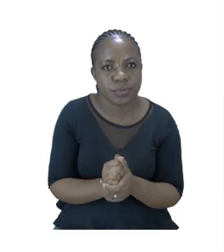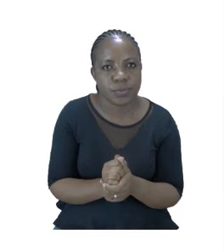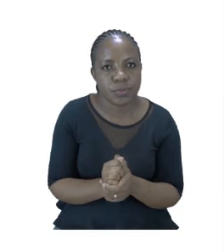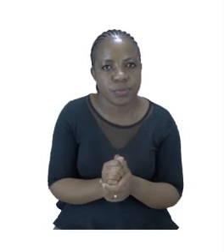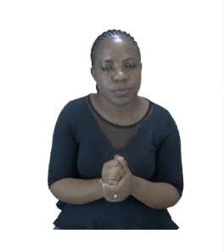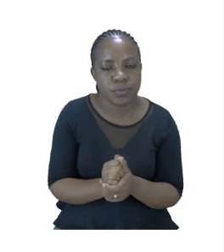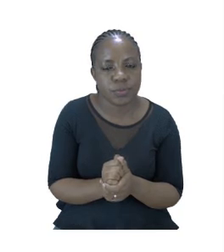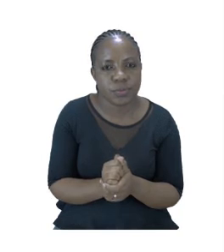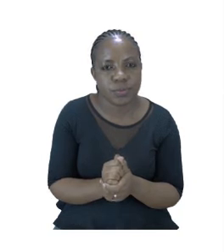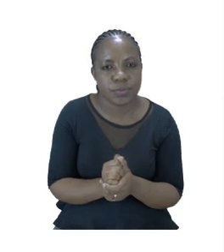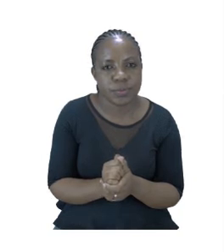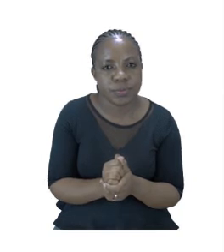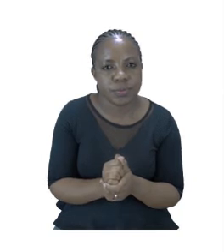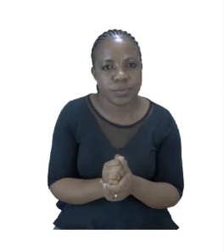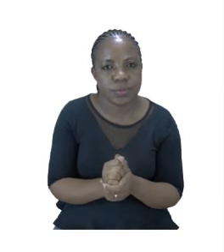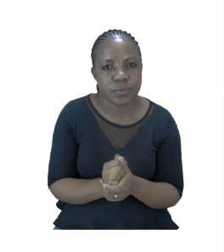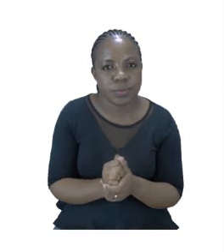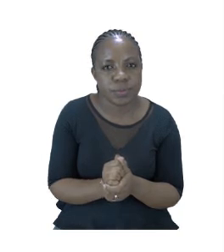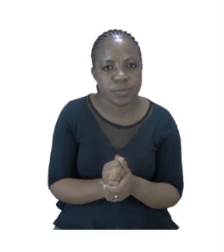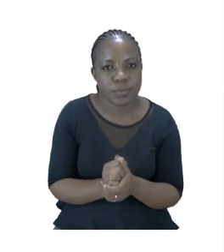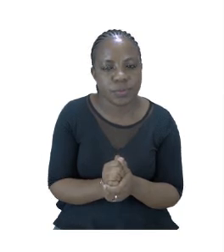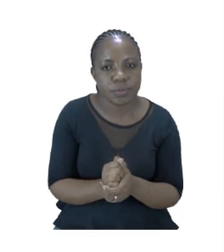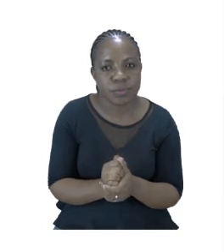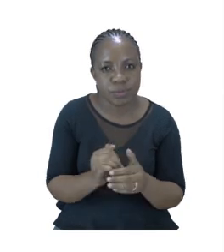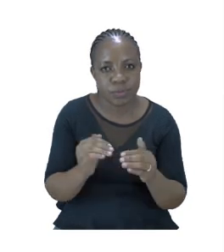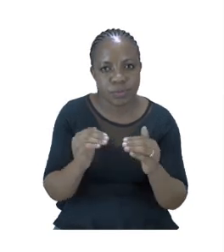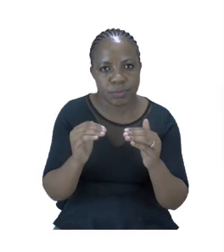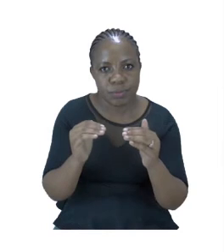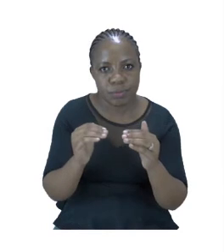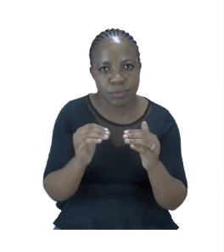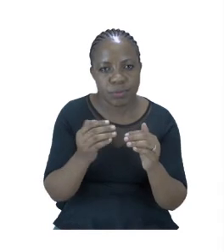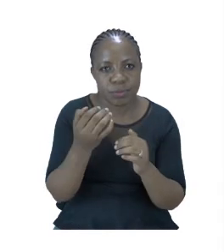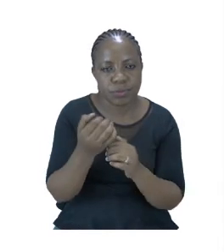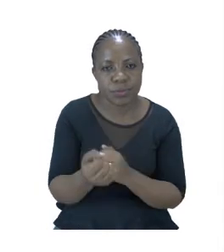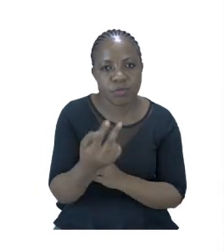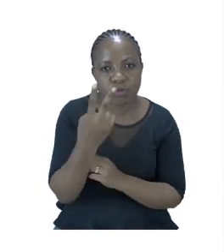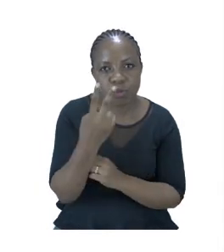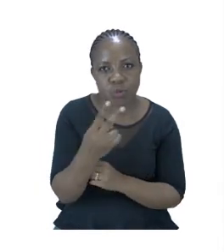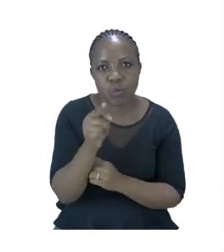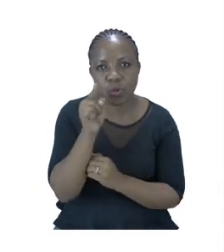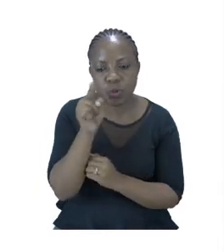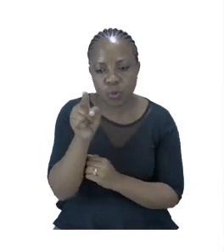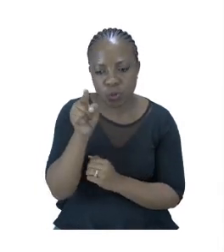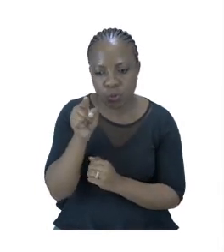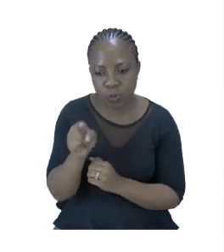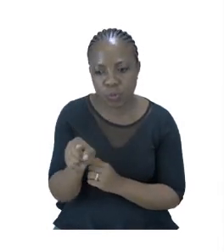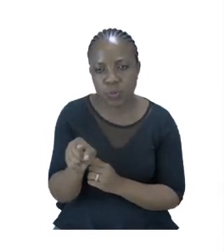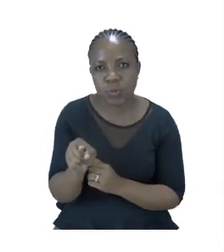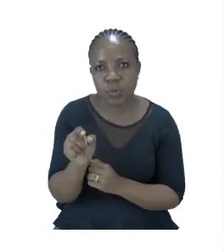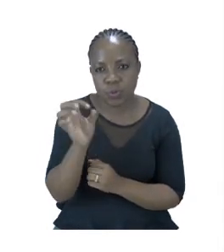After that, you can also see 2 dots and